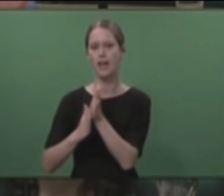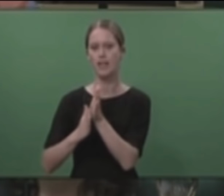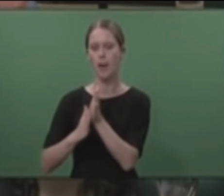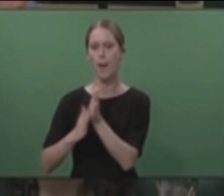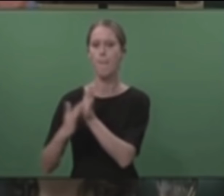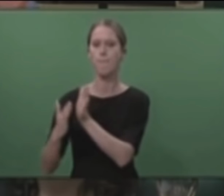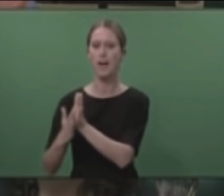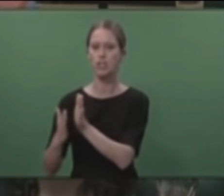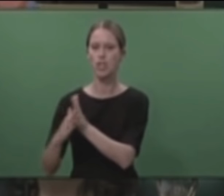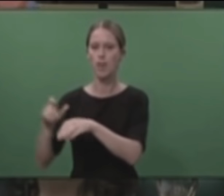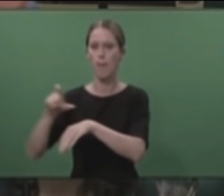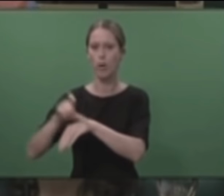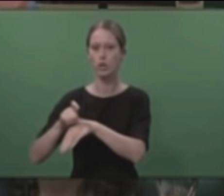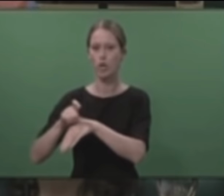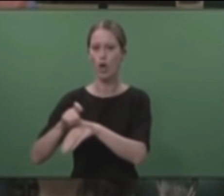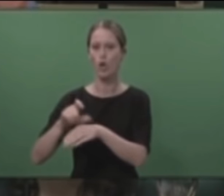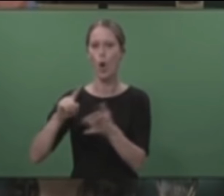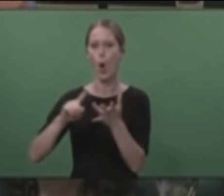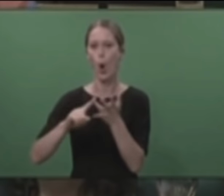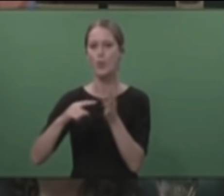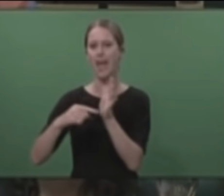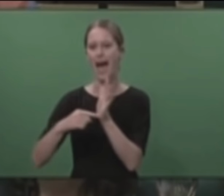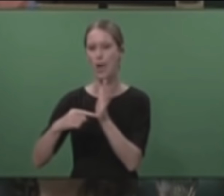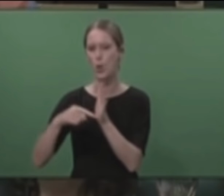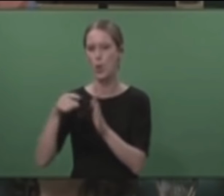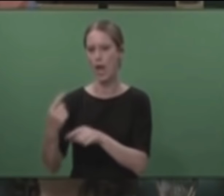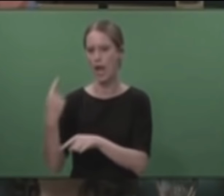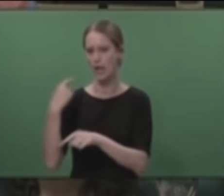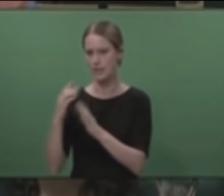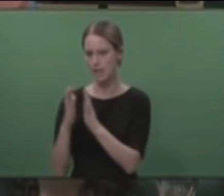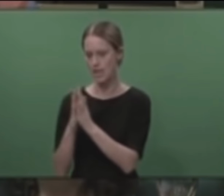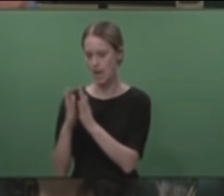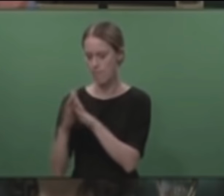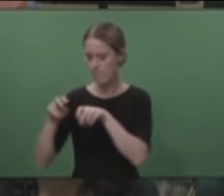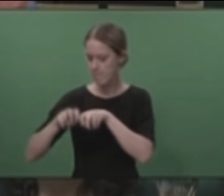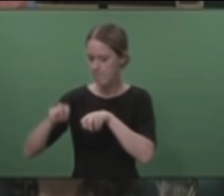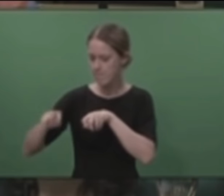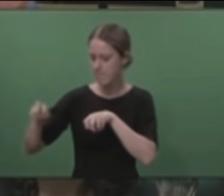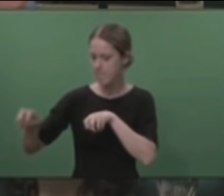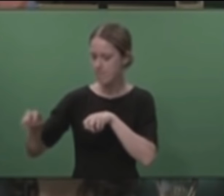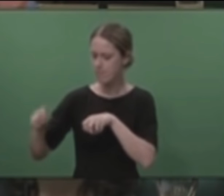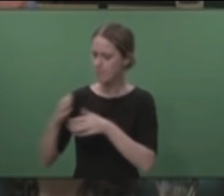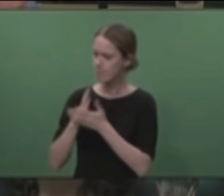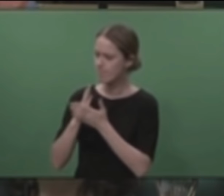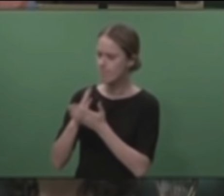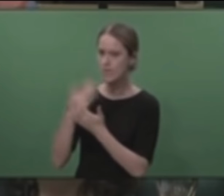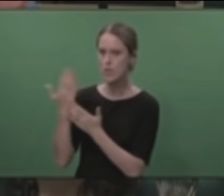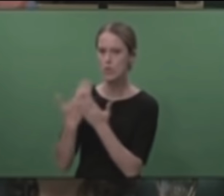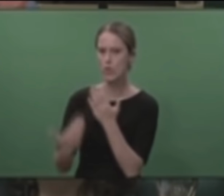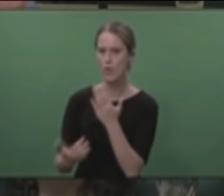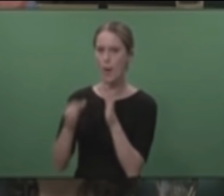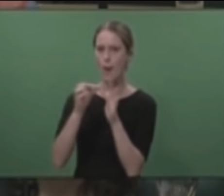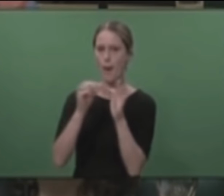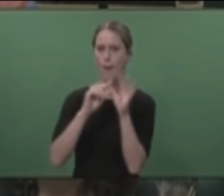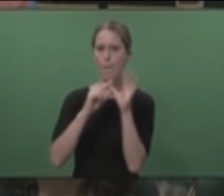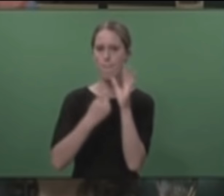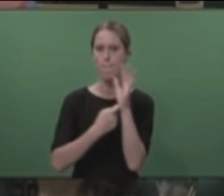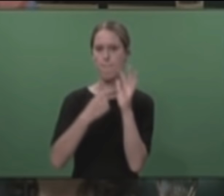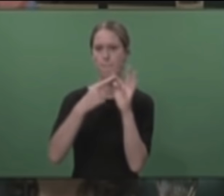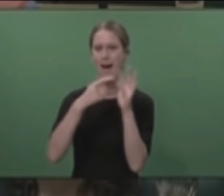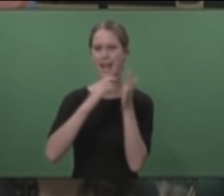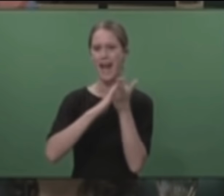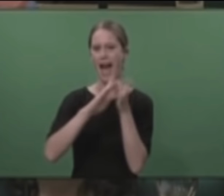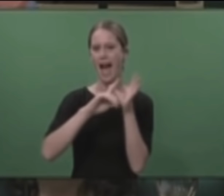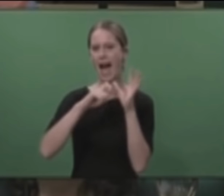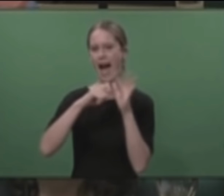Masjid Mosque in Otahuhu on Sunday. I shared with them the story of Parihaka and the